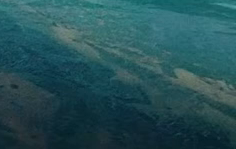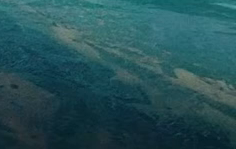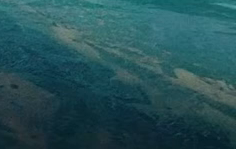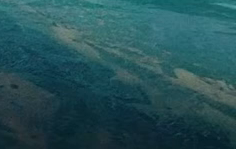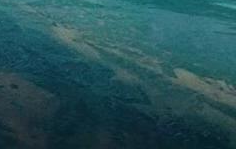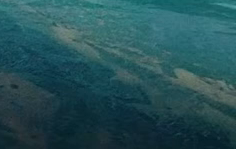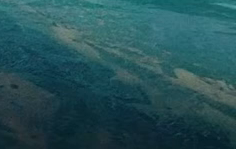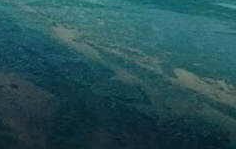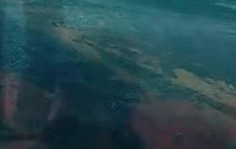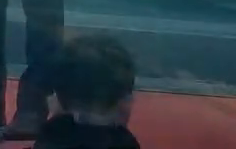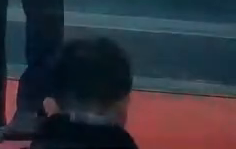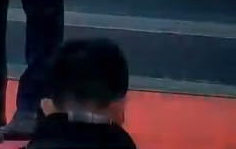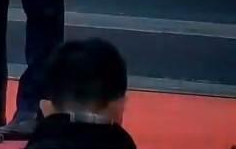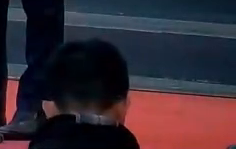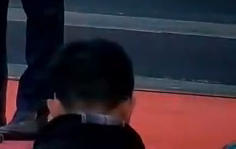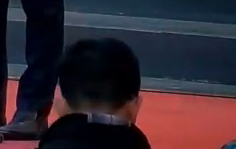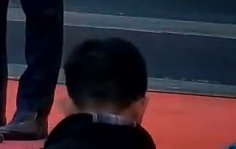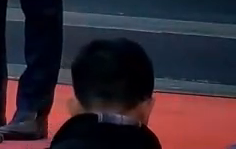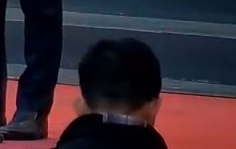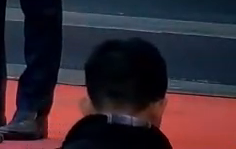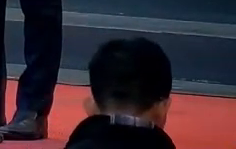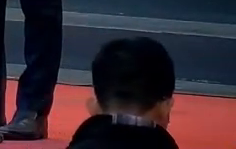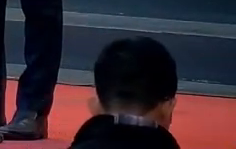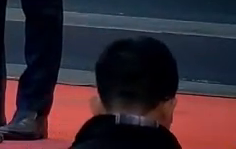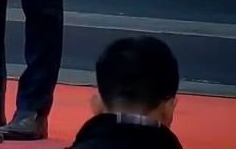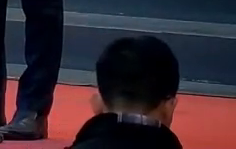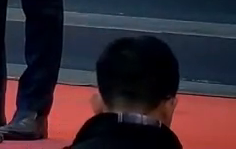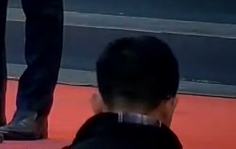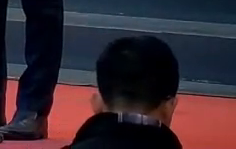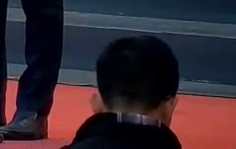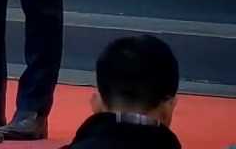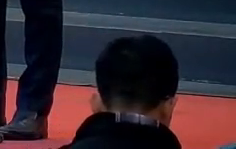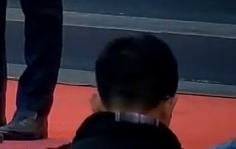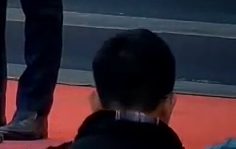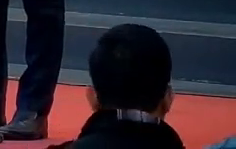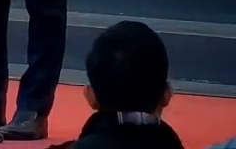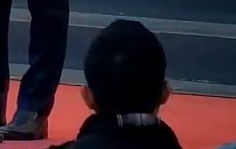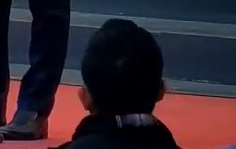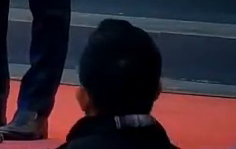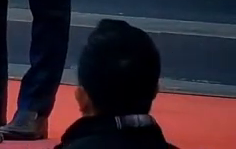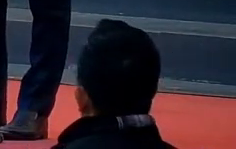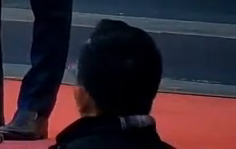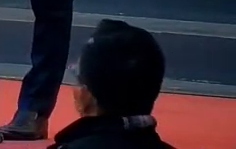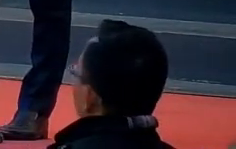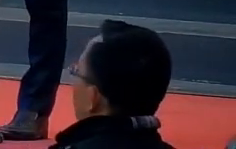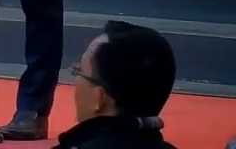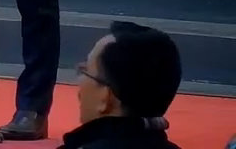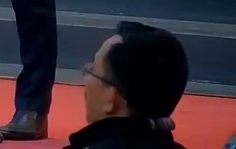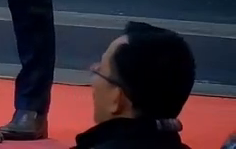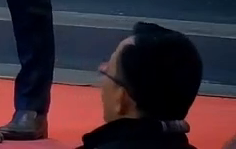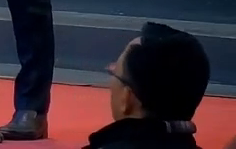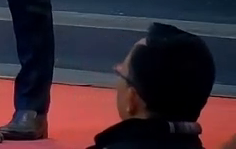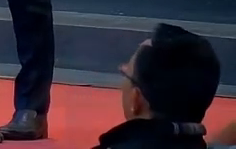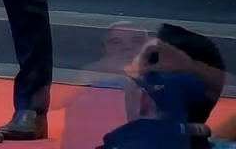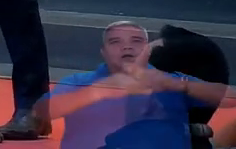to tell the story. On the verse, sing. I love to tell